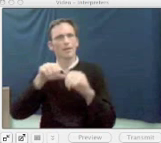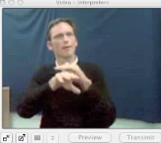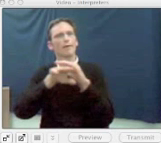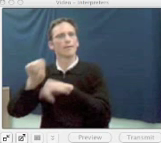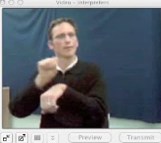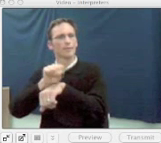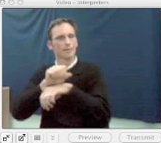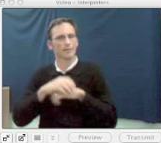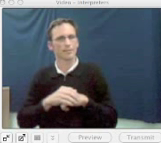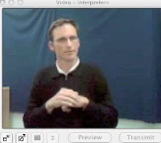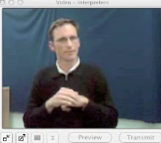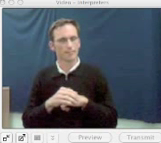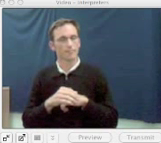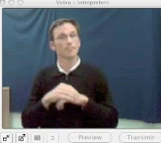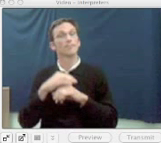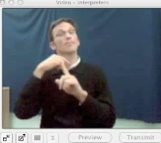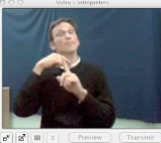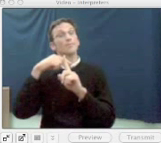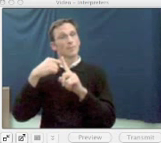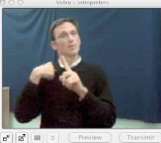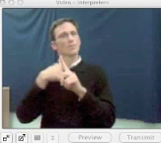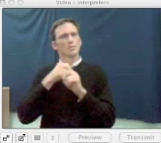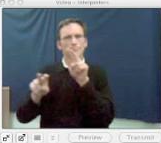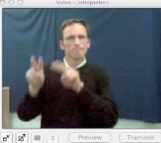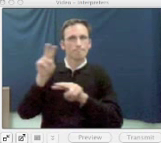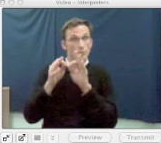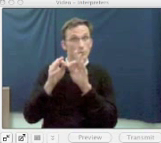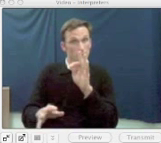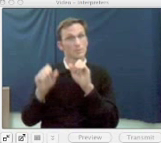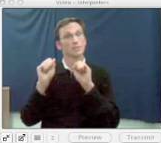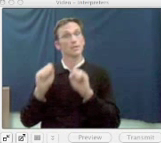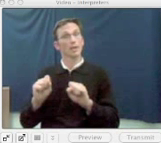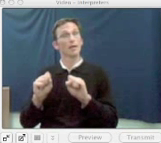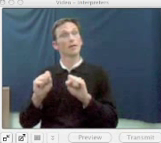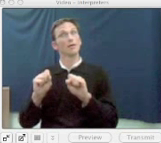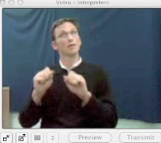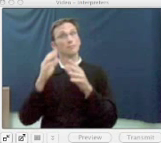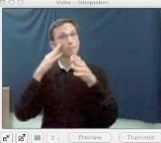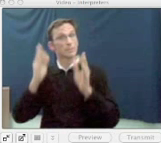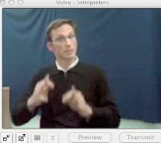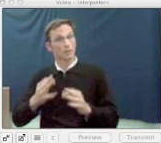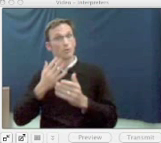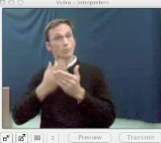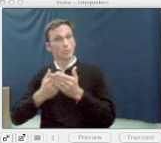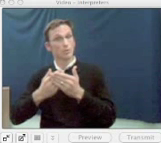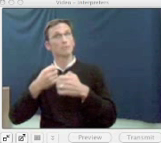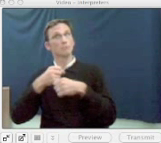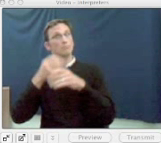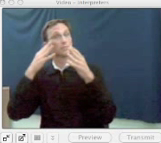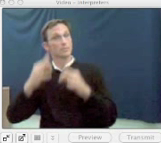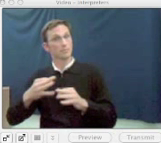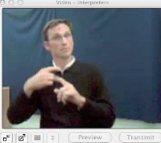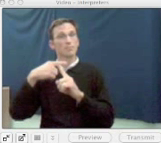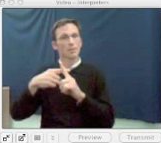and on the ability to ethically formulate, justify, and execute sound decisions.